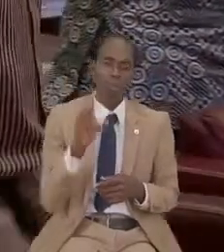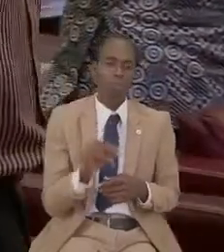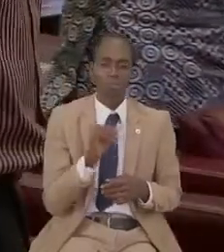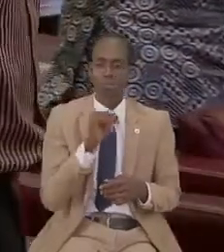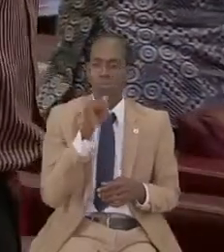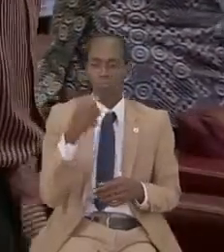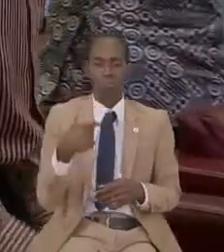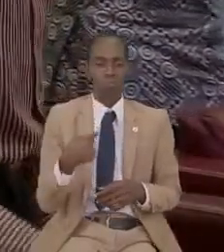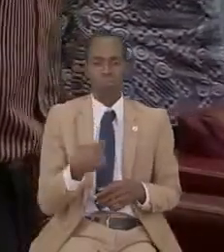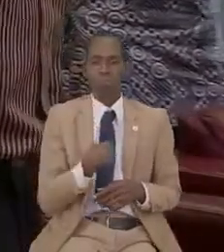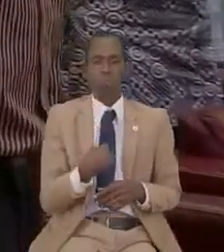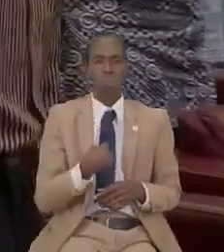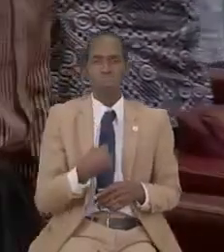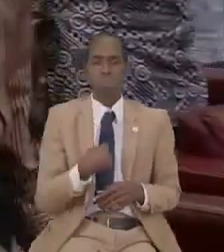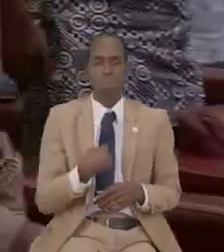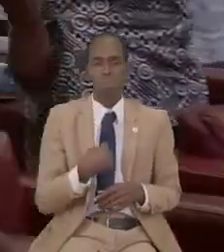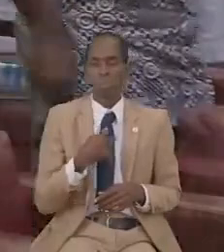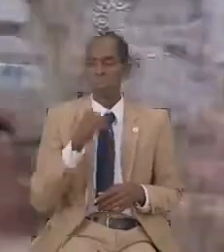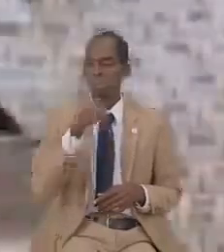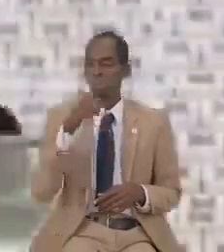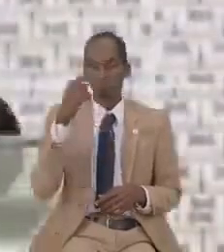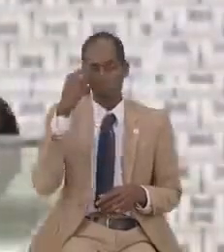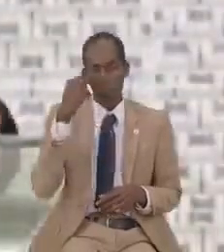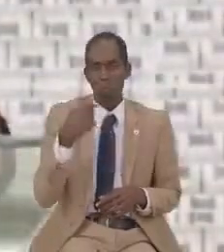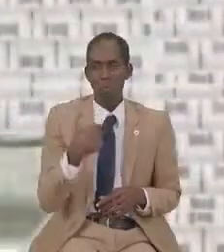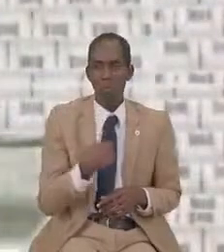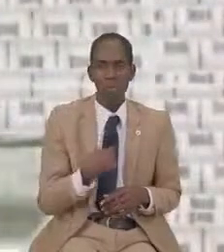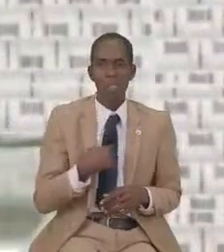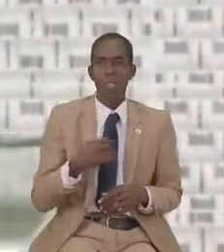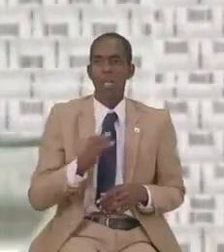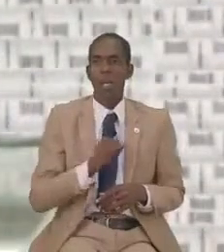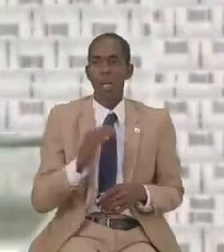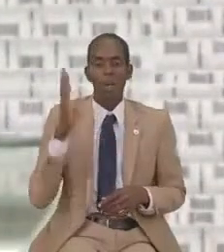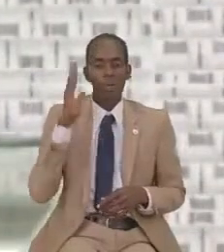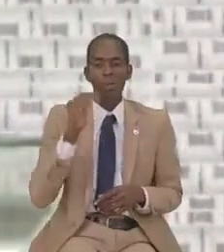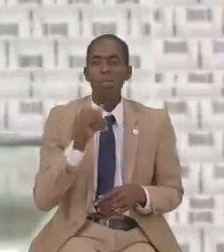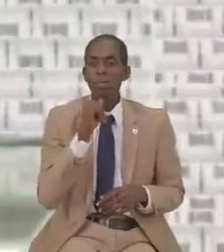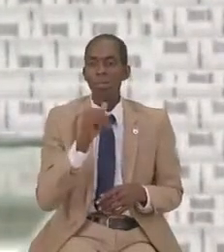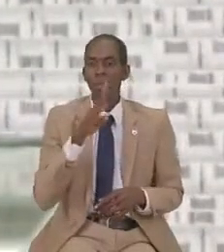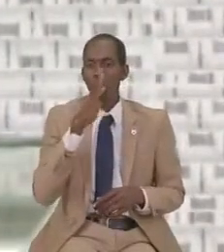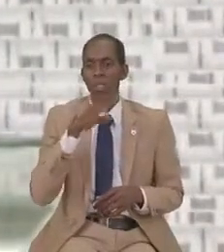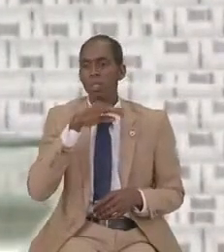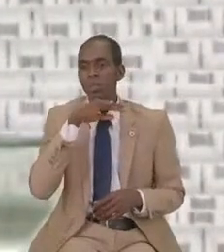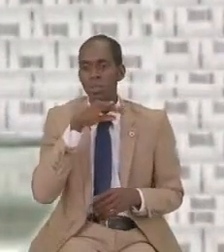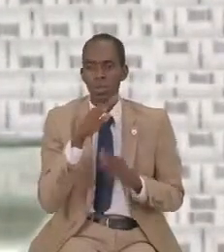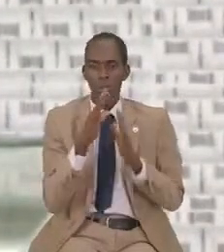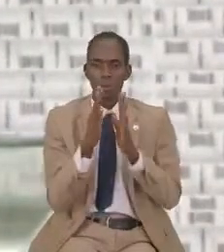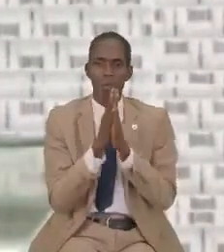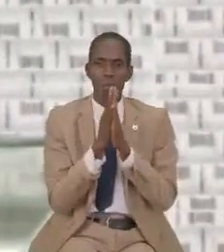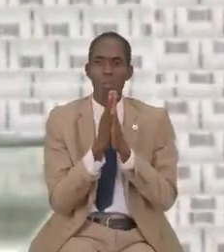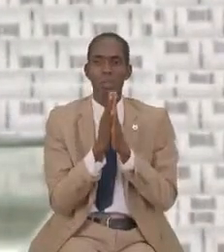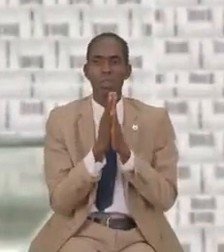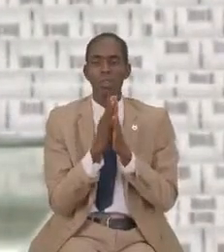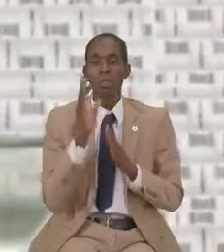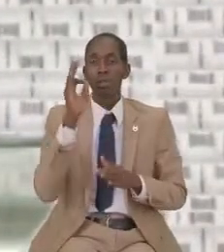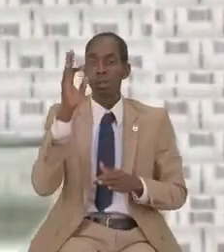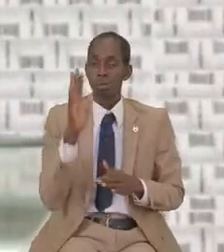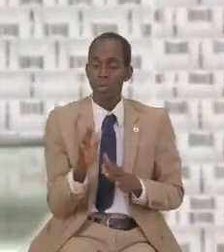me. Not me. I will not get defiled. Pray. Pastors